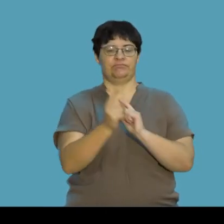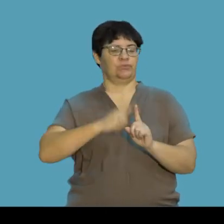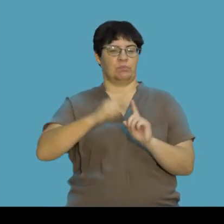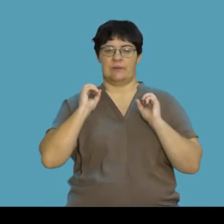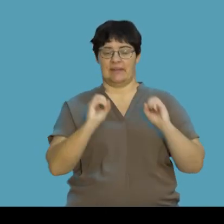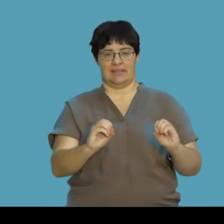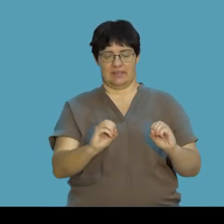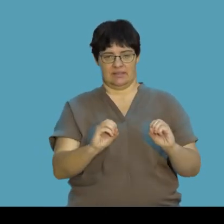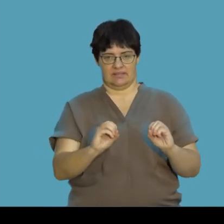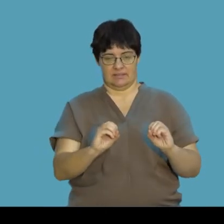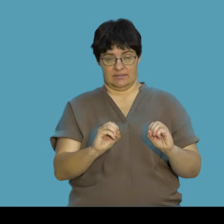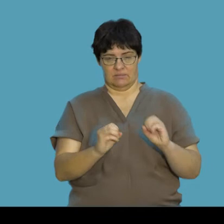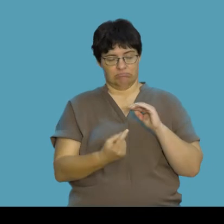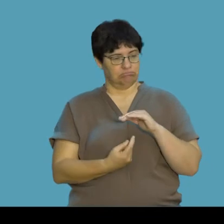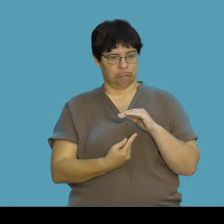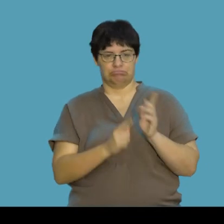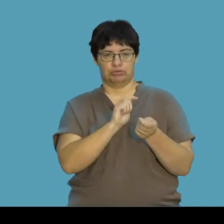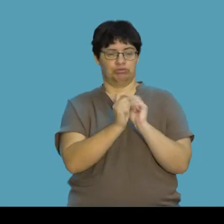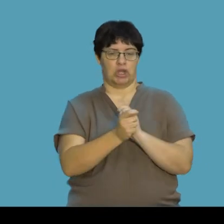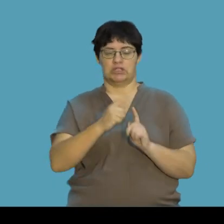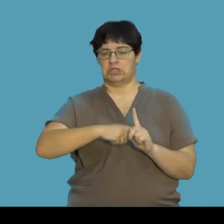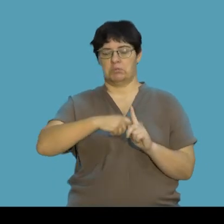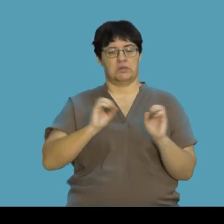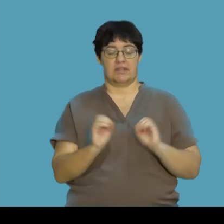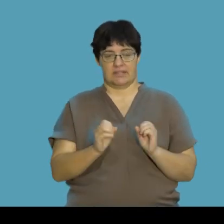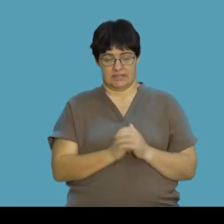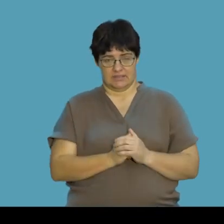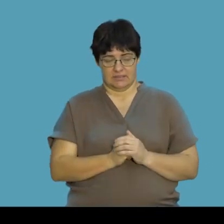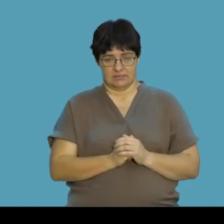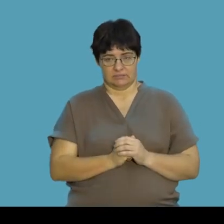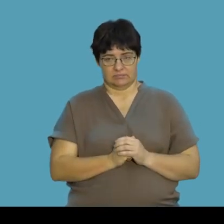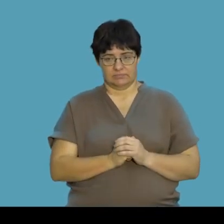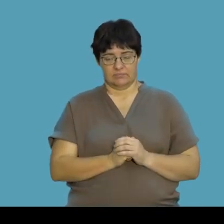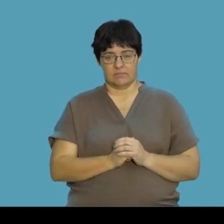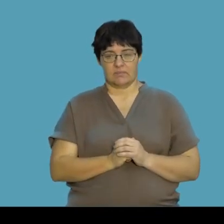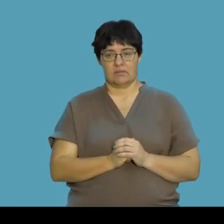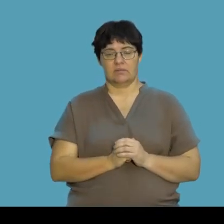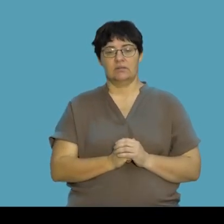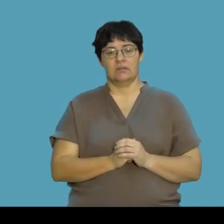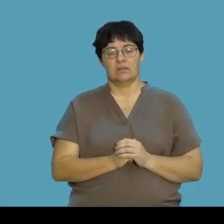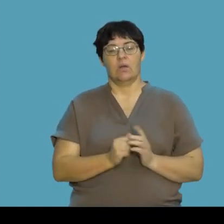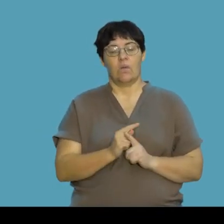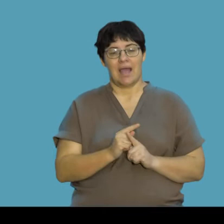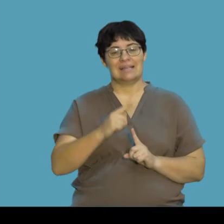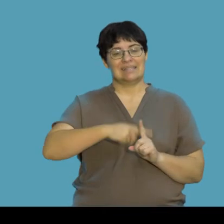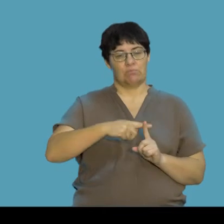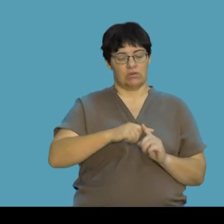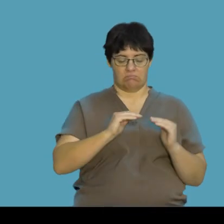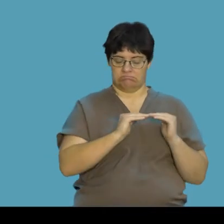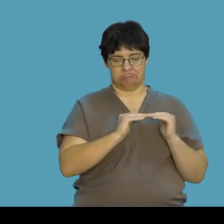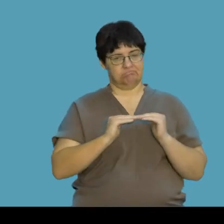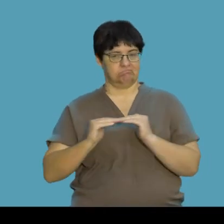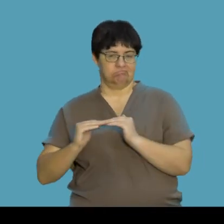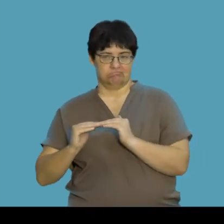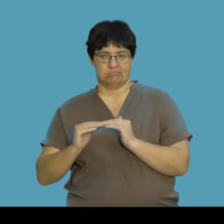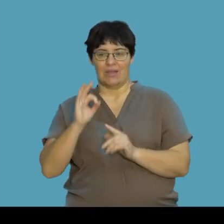as we heat that substance, okay? And during the first 3 minutes, while we're heating it, the temperature is remaining constant. And